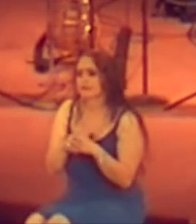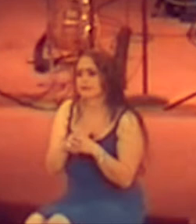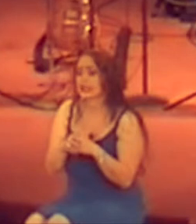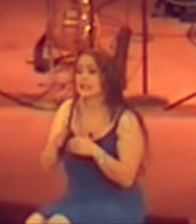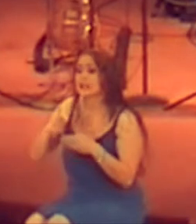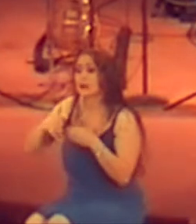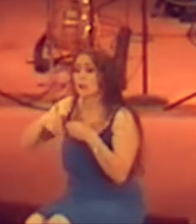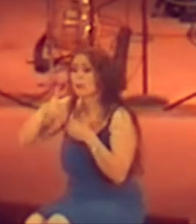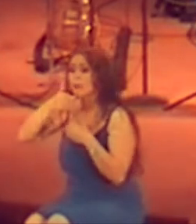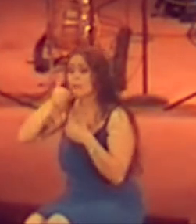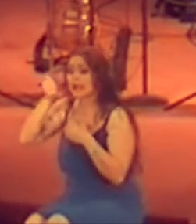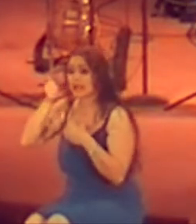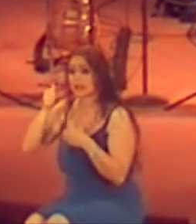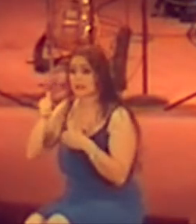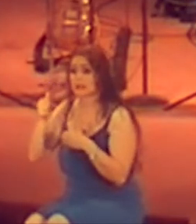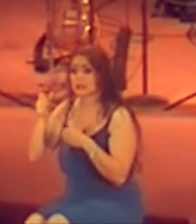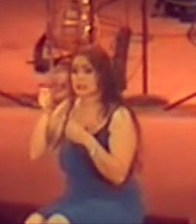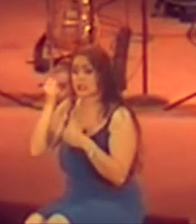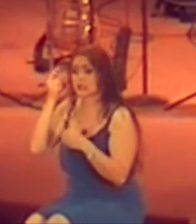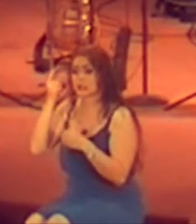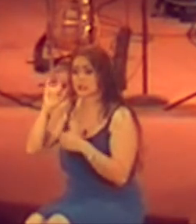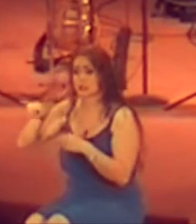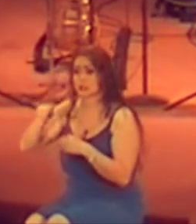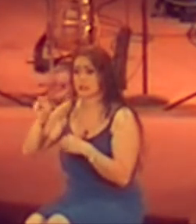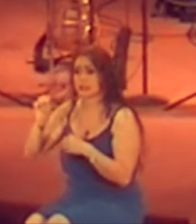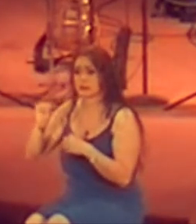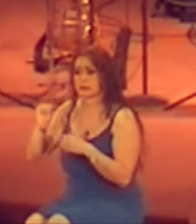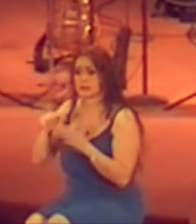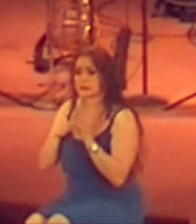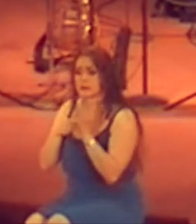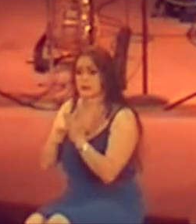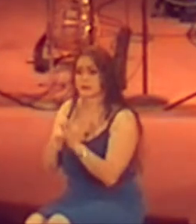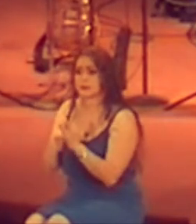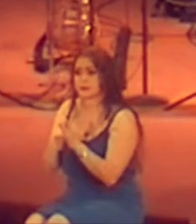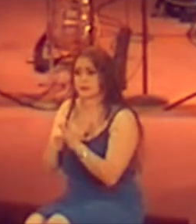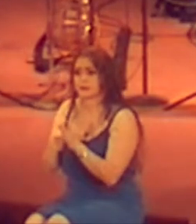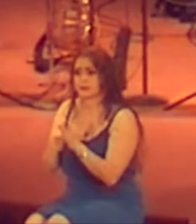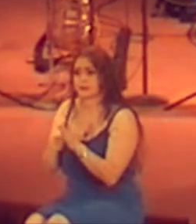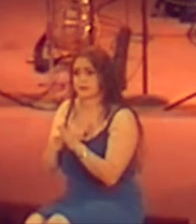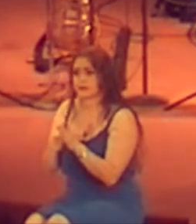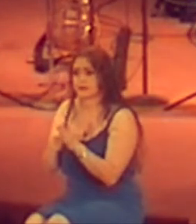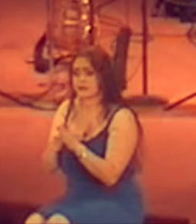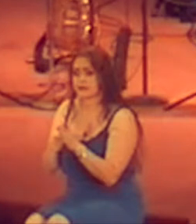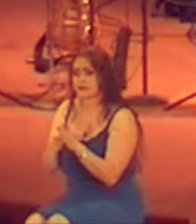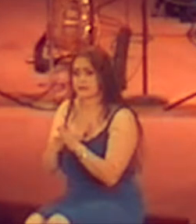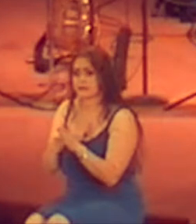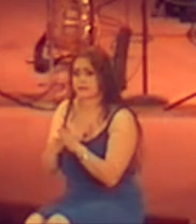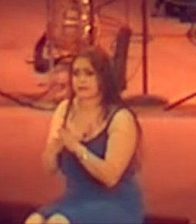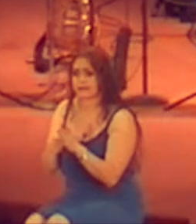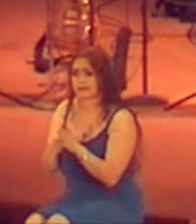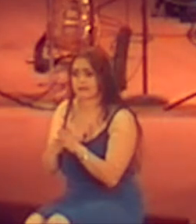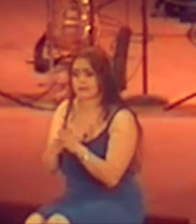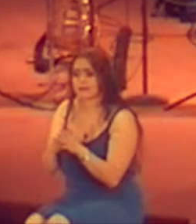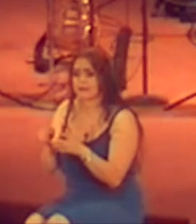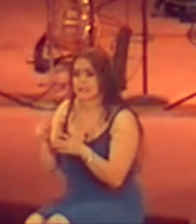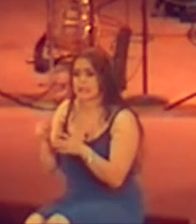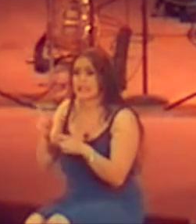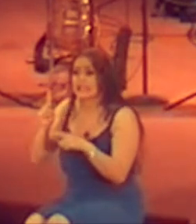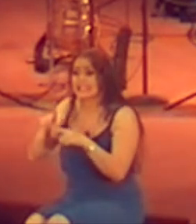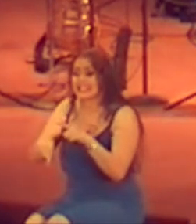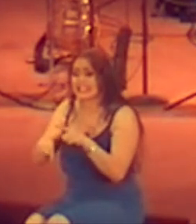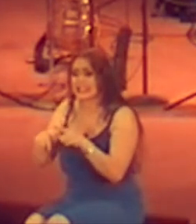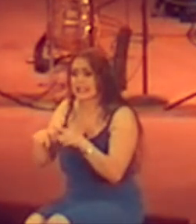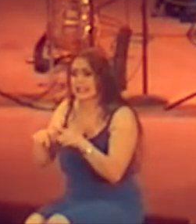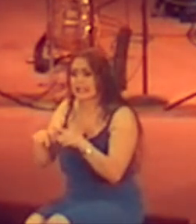better to understand that James, his illustration, it tends to spring from the impossibility of making salt water